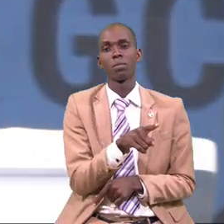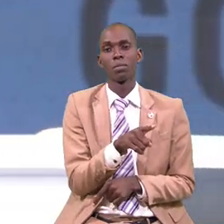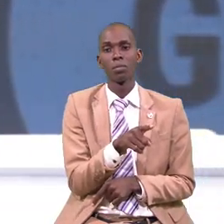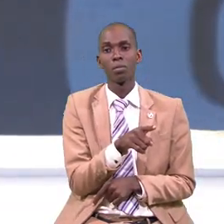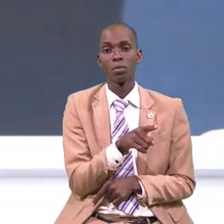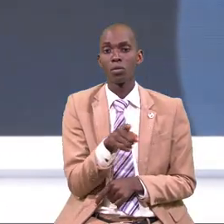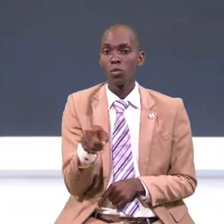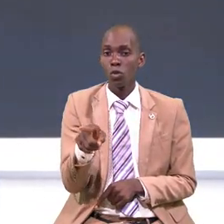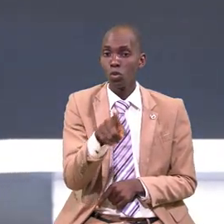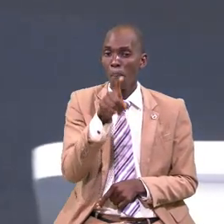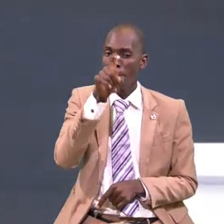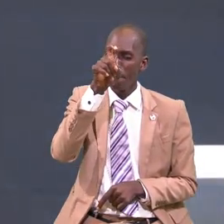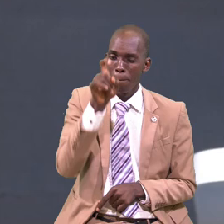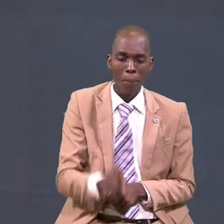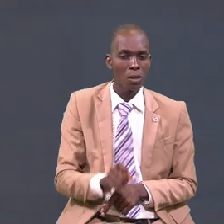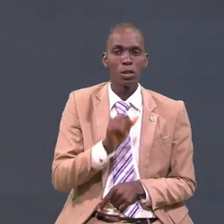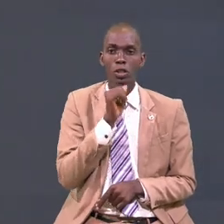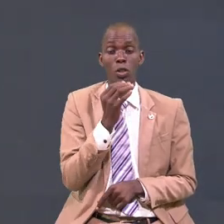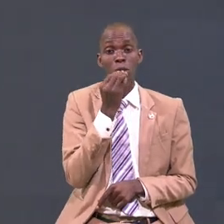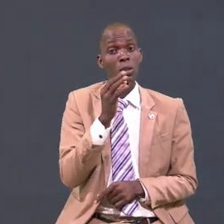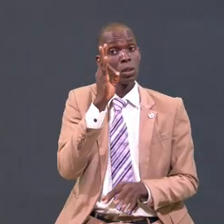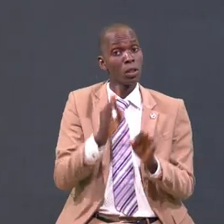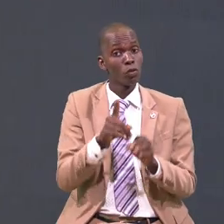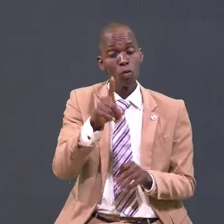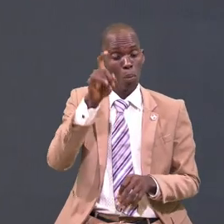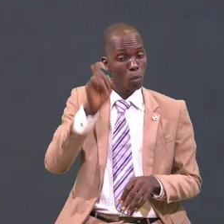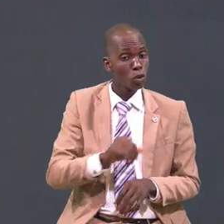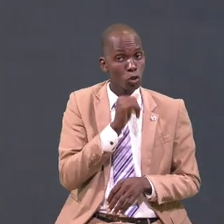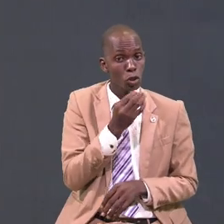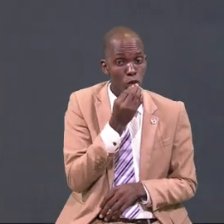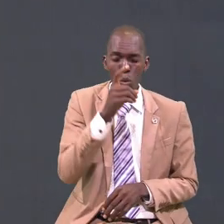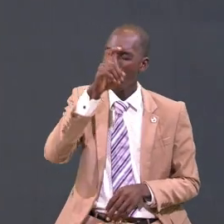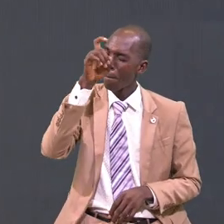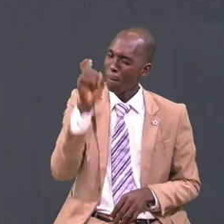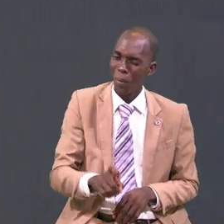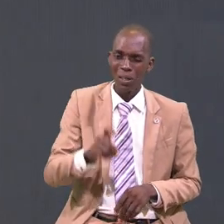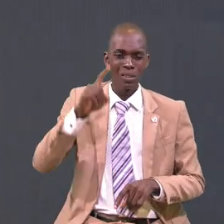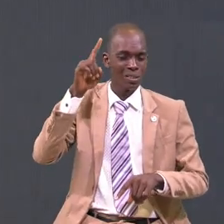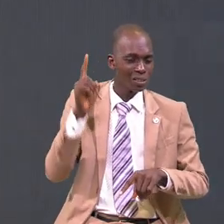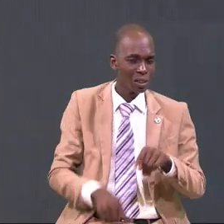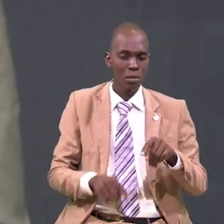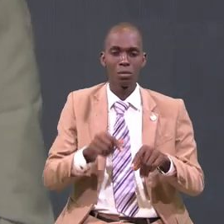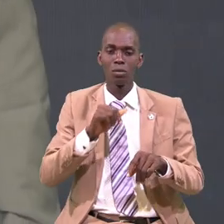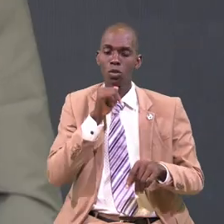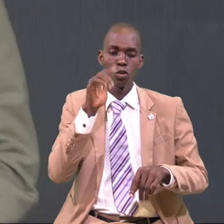must not eat, and if you are not going to eat, you cannot, you must not, you will not touch.